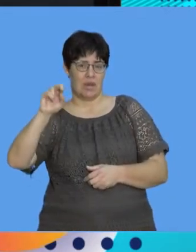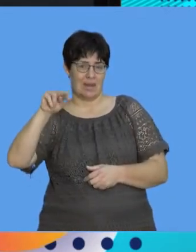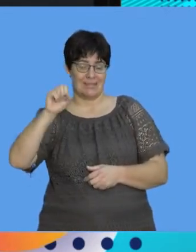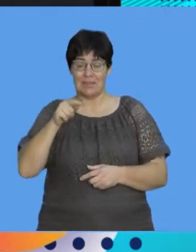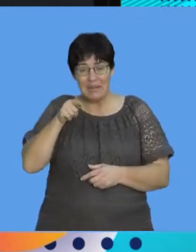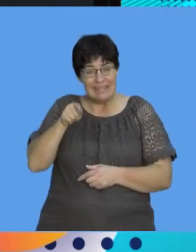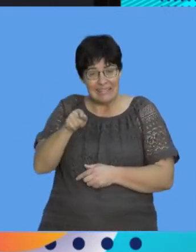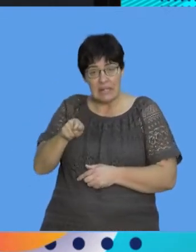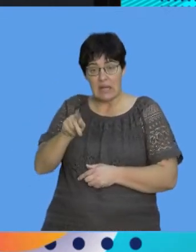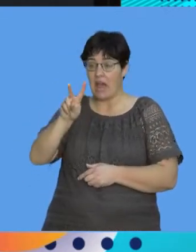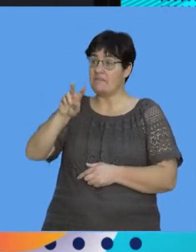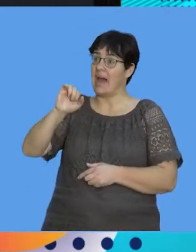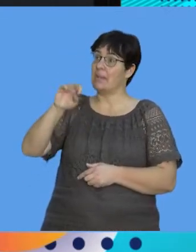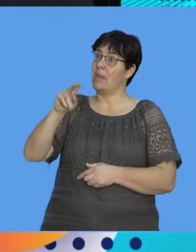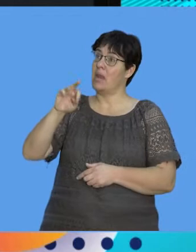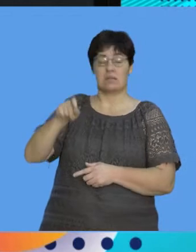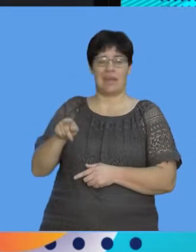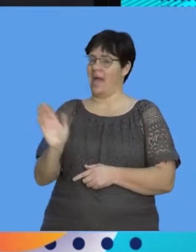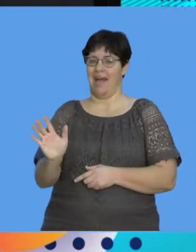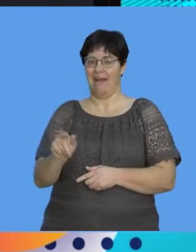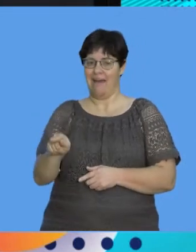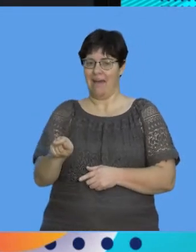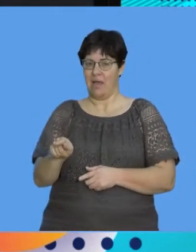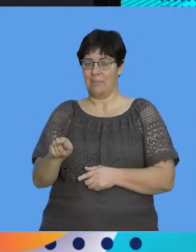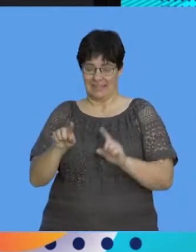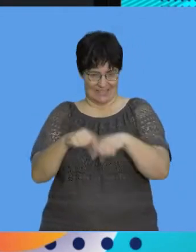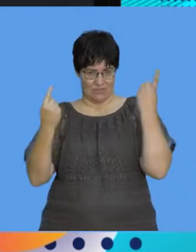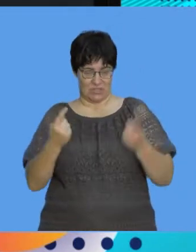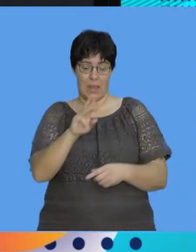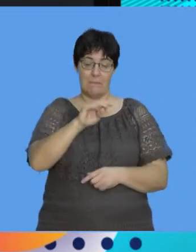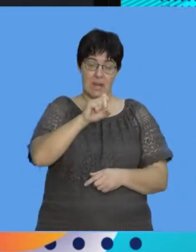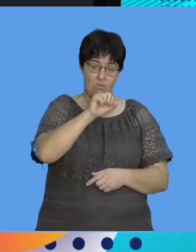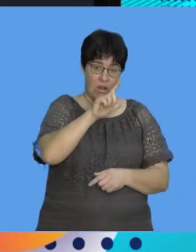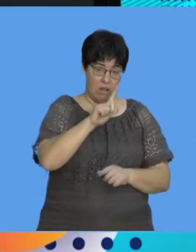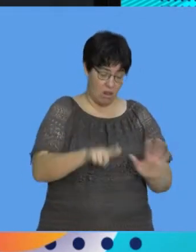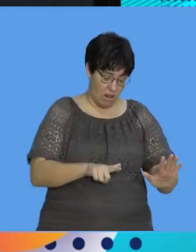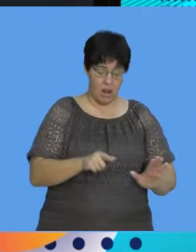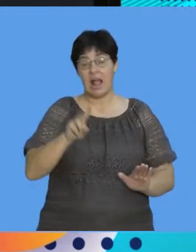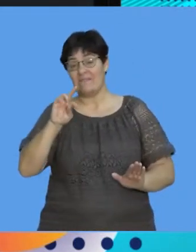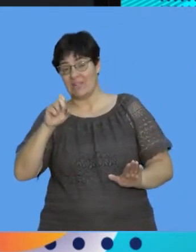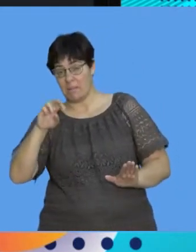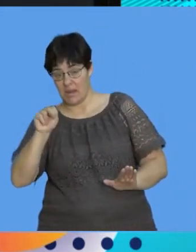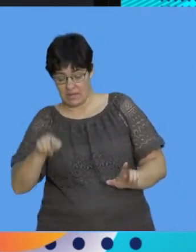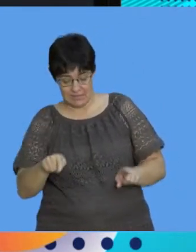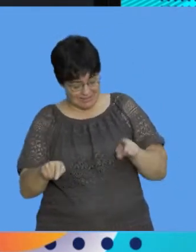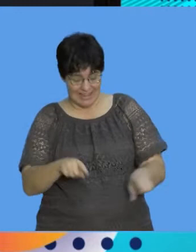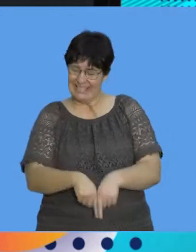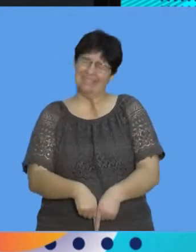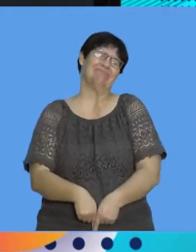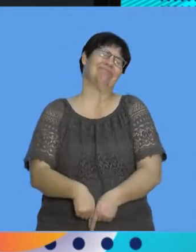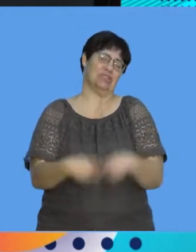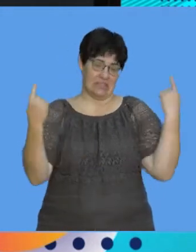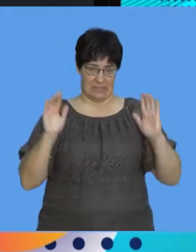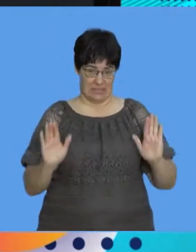is not is a vitamin. Please make sure that you can differentiate between the two. Minerals and vitamins